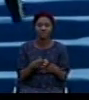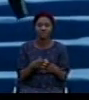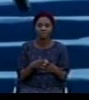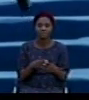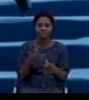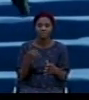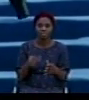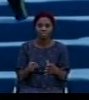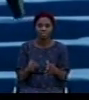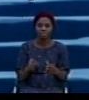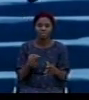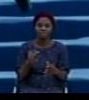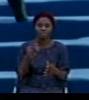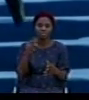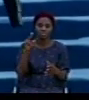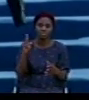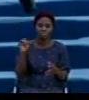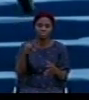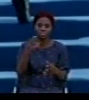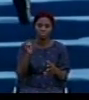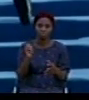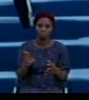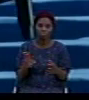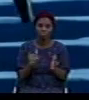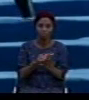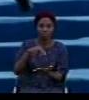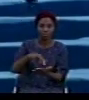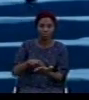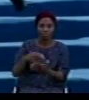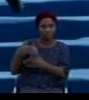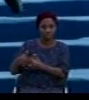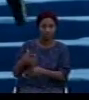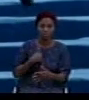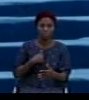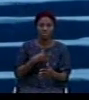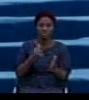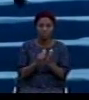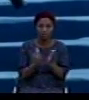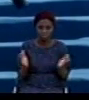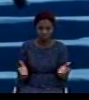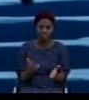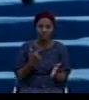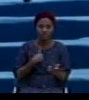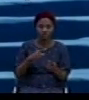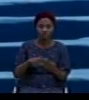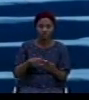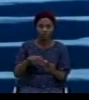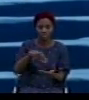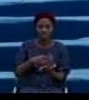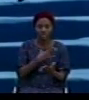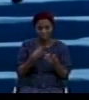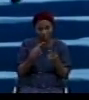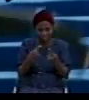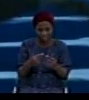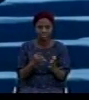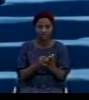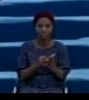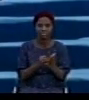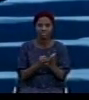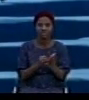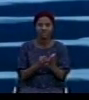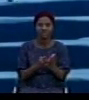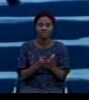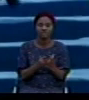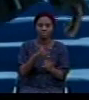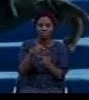mi awon lo wa ni pe ah o ya kin try rewo bi pe kin so pale kin try rewo but gba ti mo so pale eyin patapata